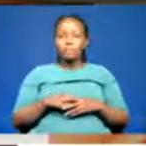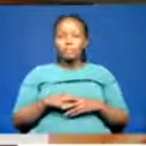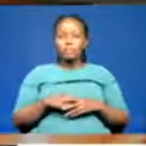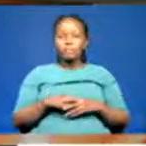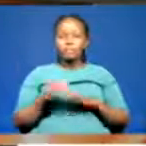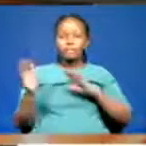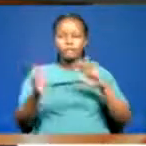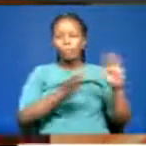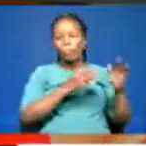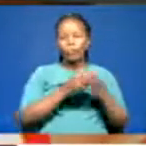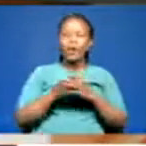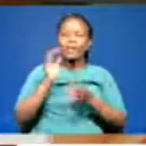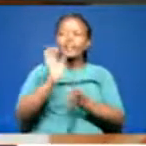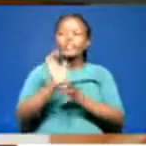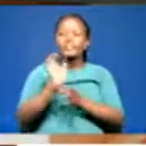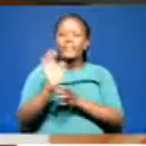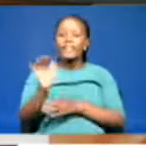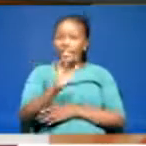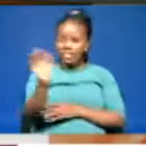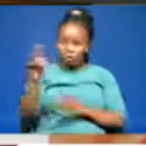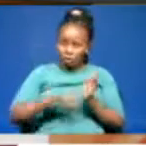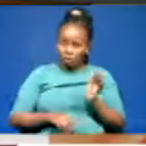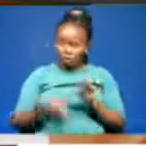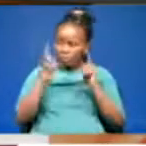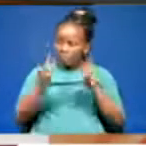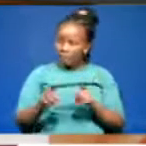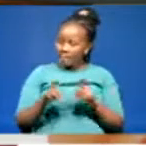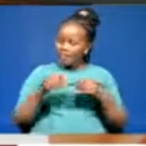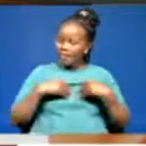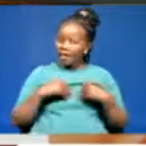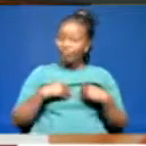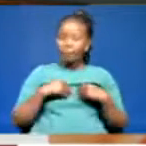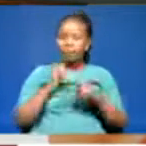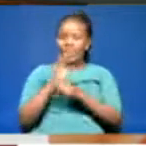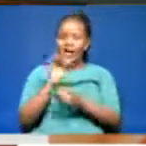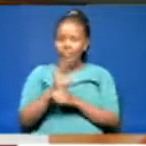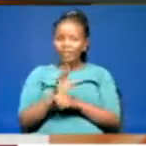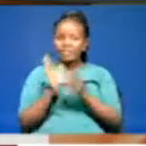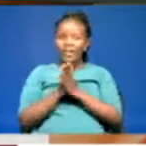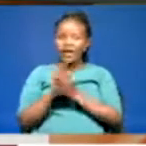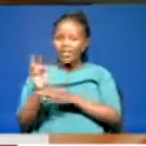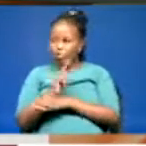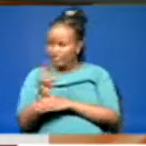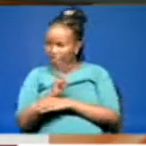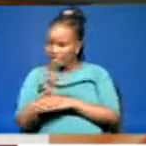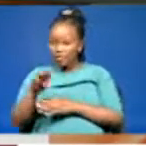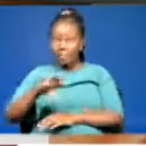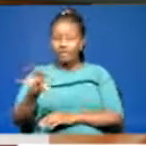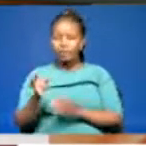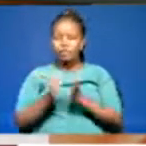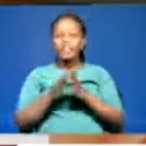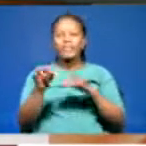Church has been challenged to take its position in spiritual guidance and oversighting the county and national governments in